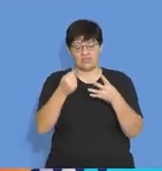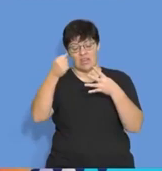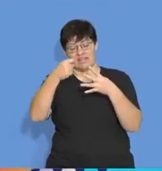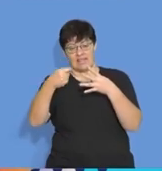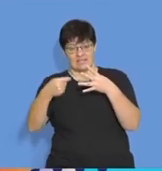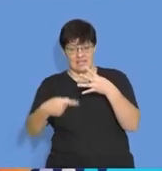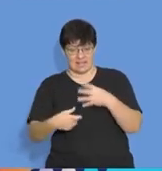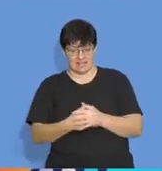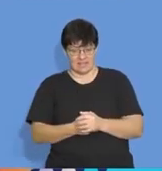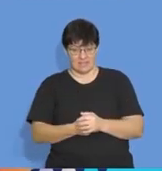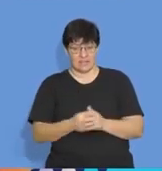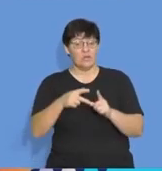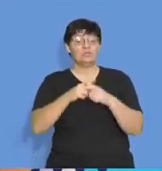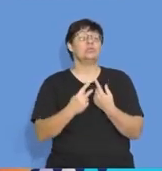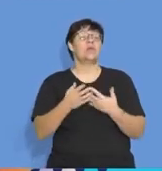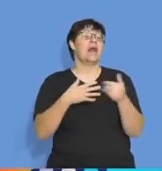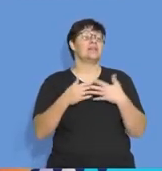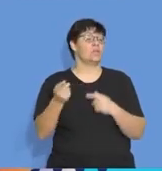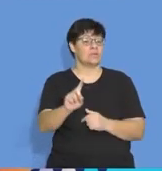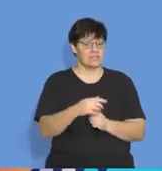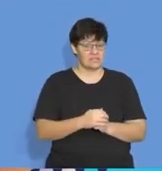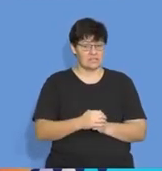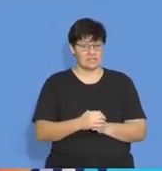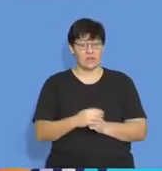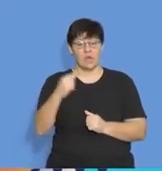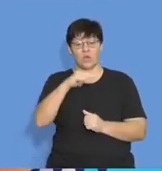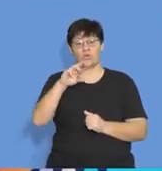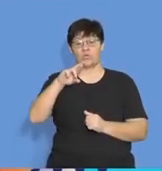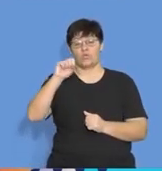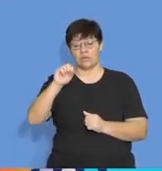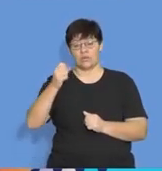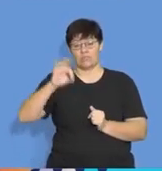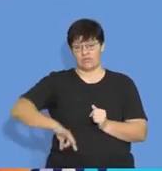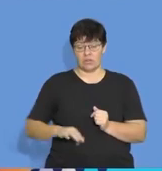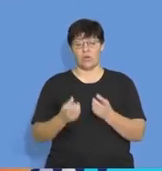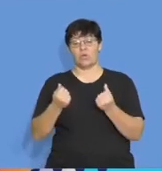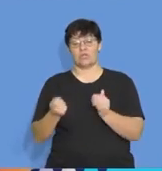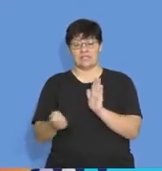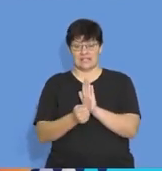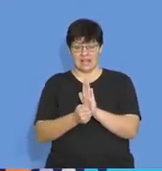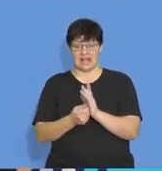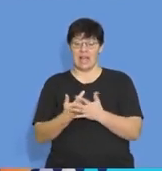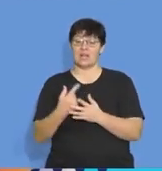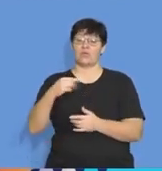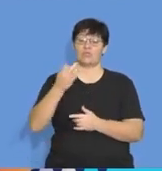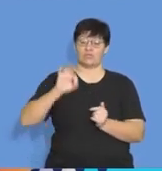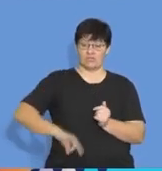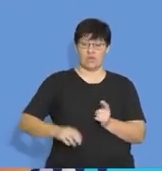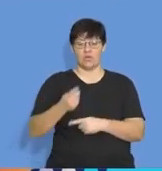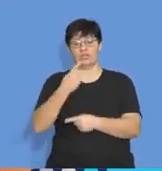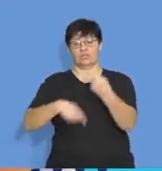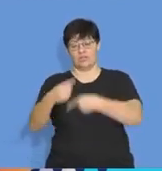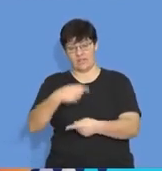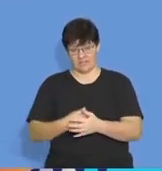two that we dealt with here were your gross profit on cost of sales and your gross profit on turnover. You must be able